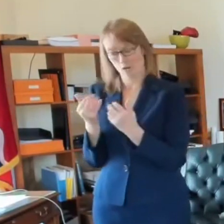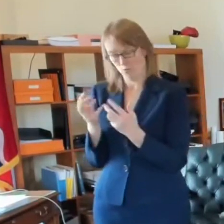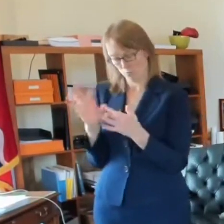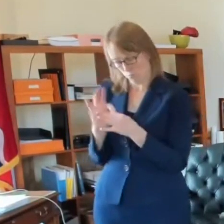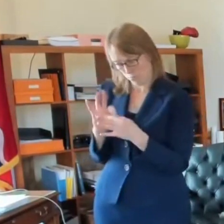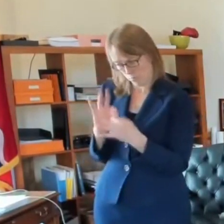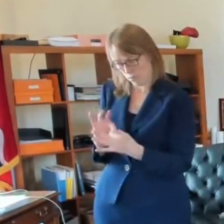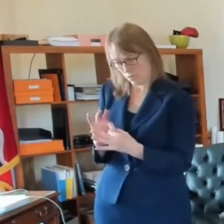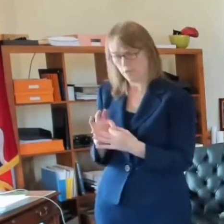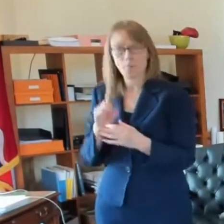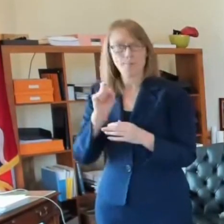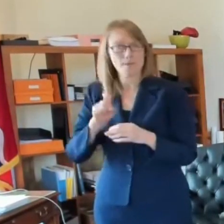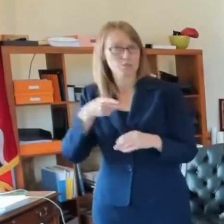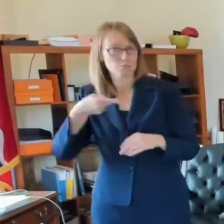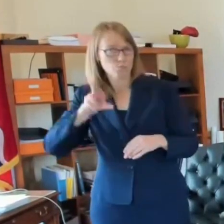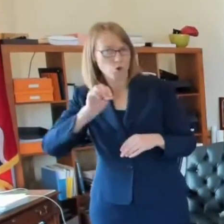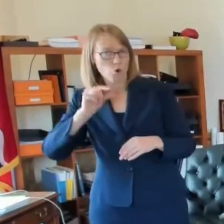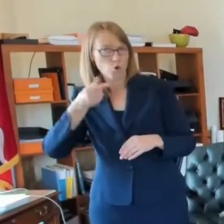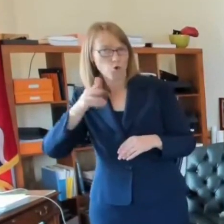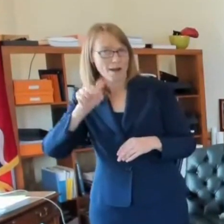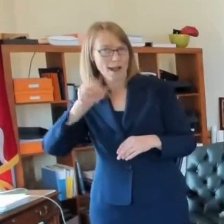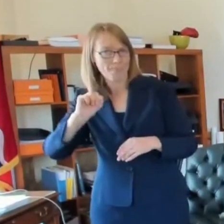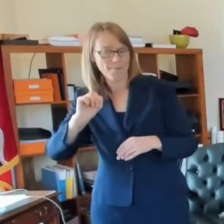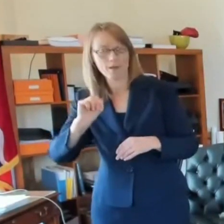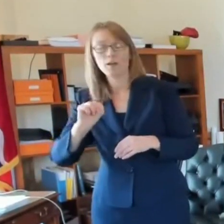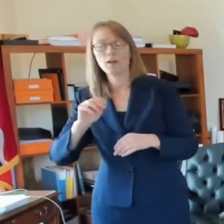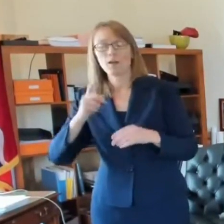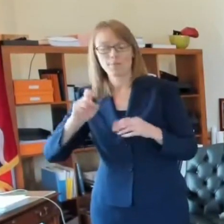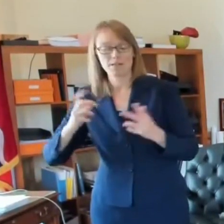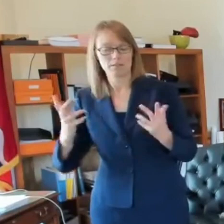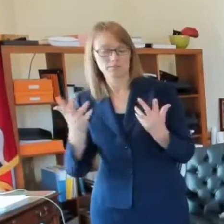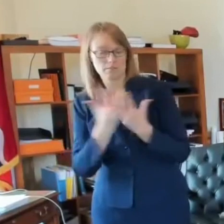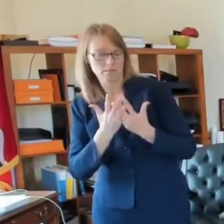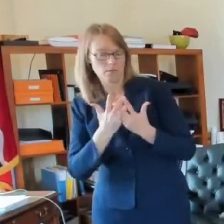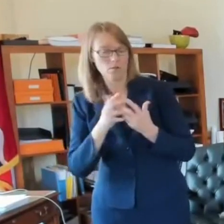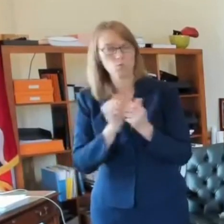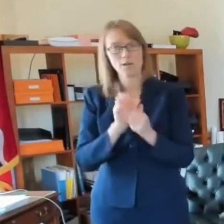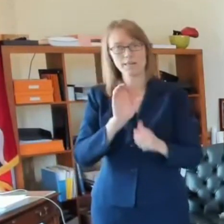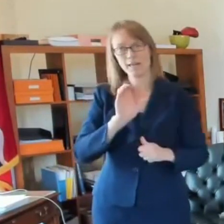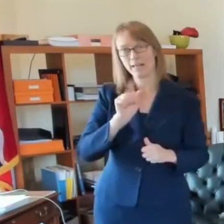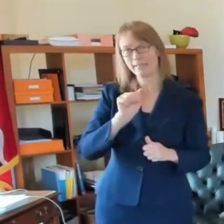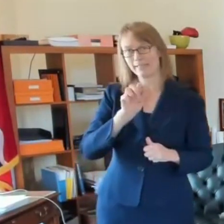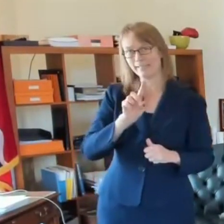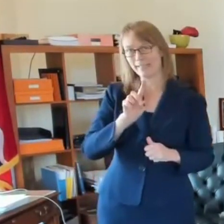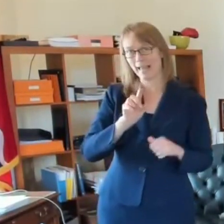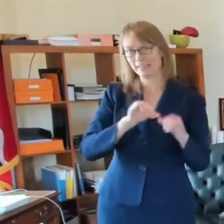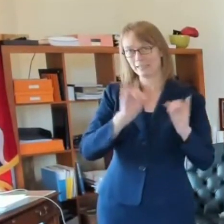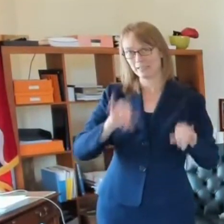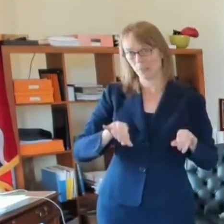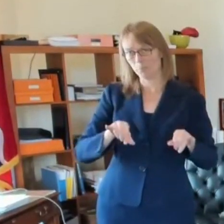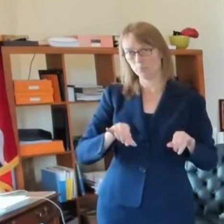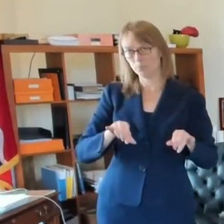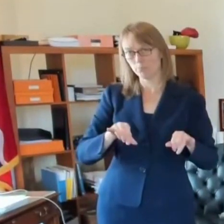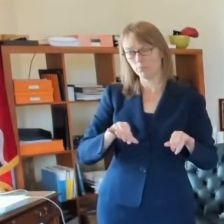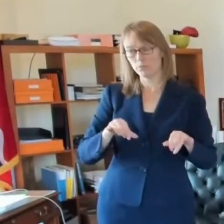there's an interface with our CAD system that's being worked on, so it's in process.